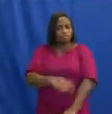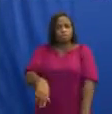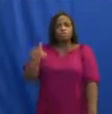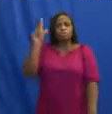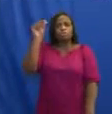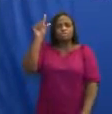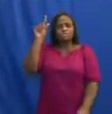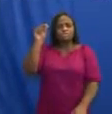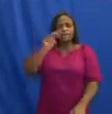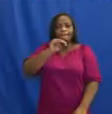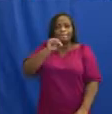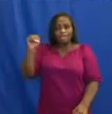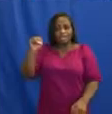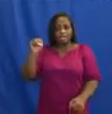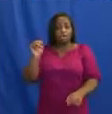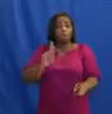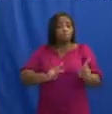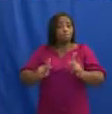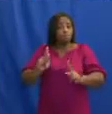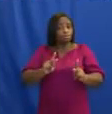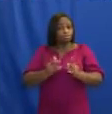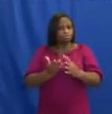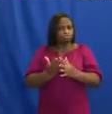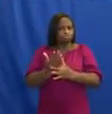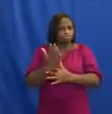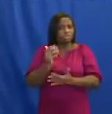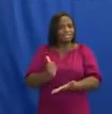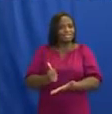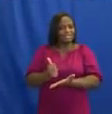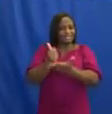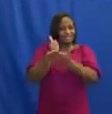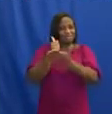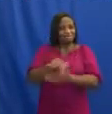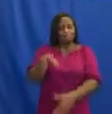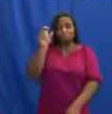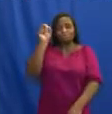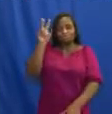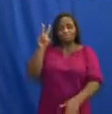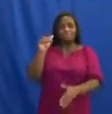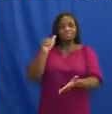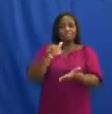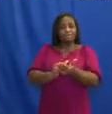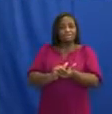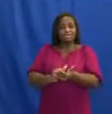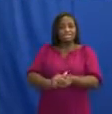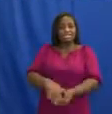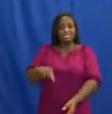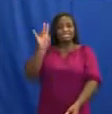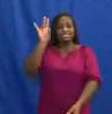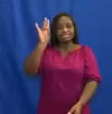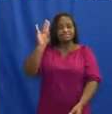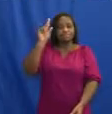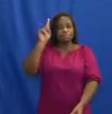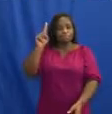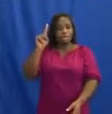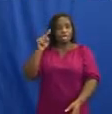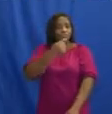20 million Ghanaians through the deployment of some 12,071